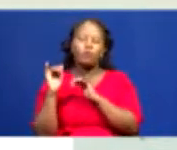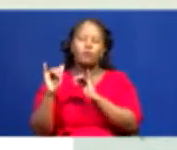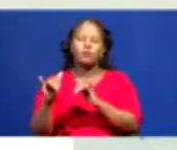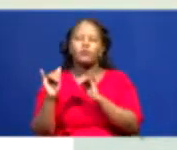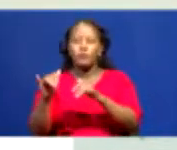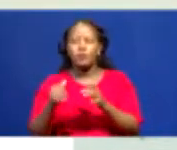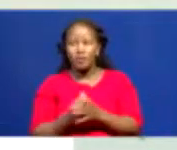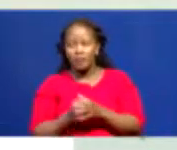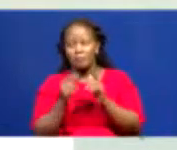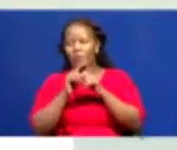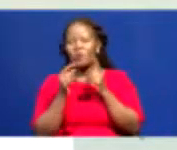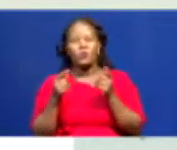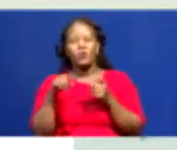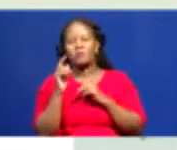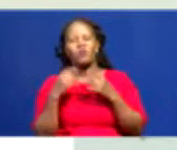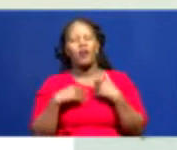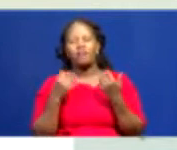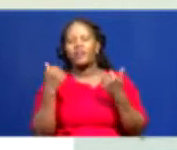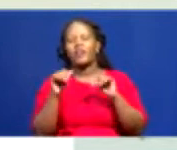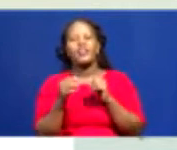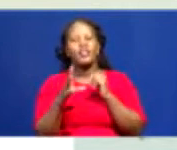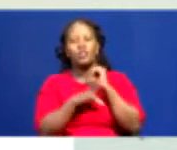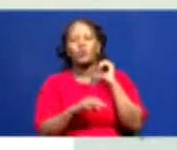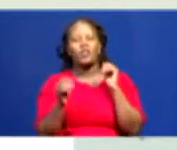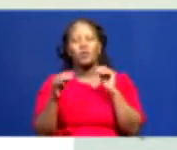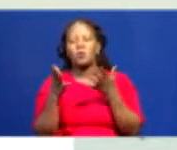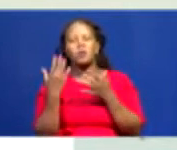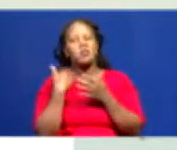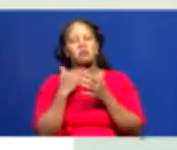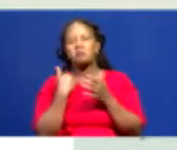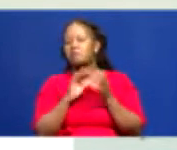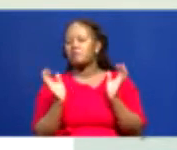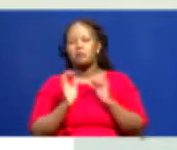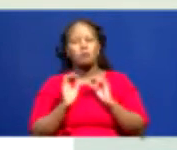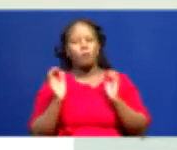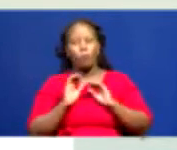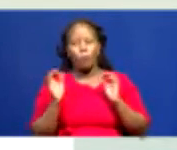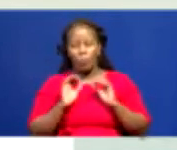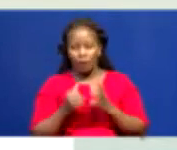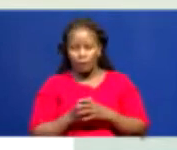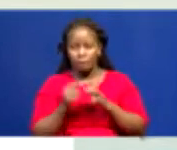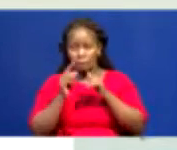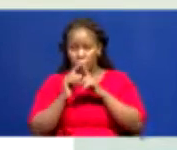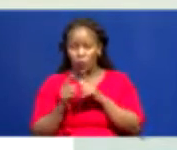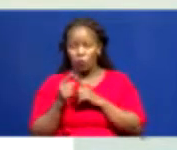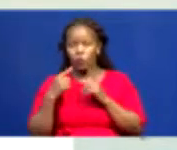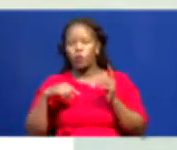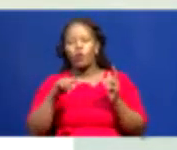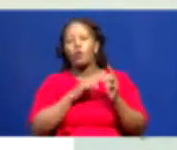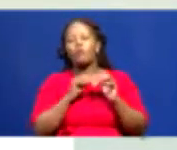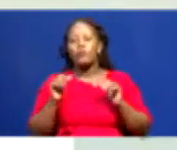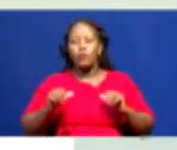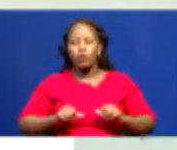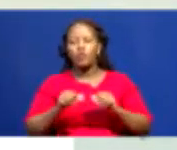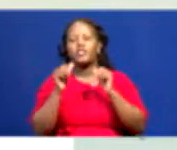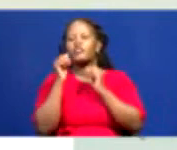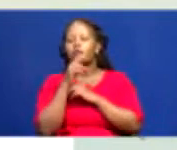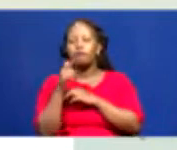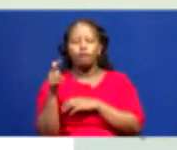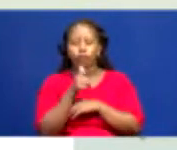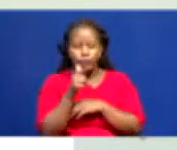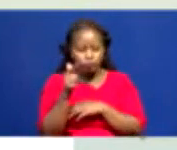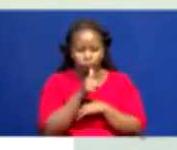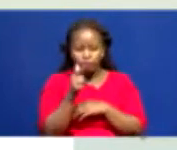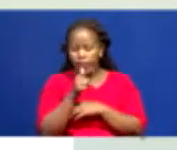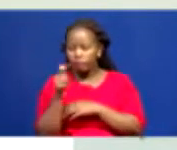not engaged in criminal activities, as has been witnessed in the past. Of course, Irene, we will be continuing to monitor what